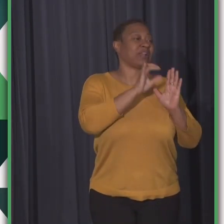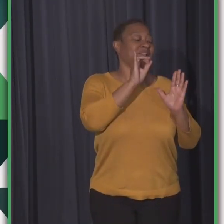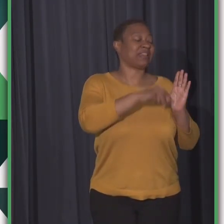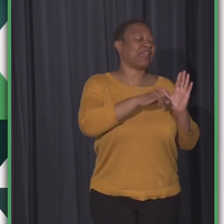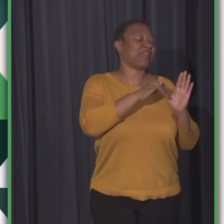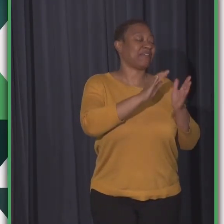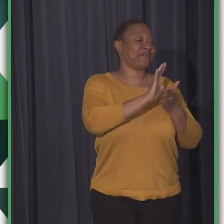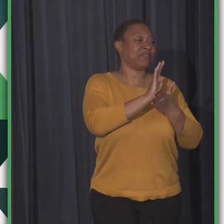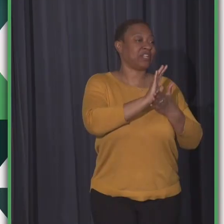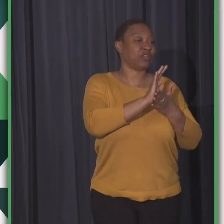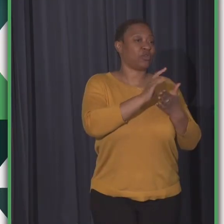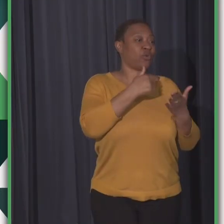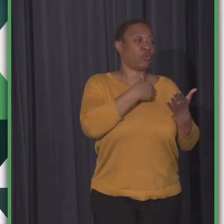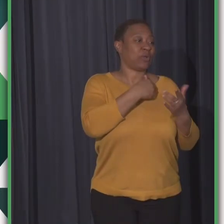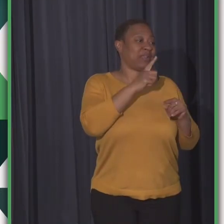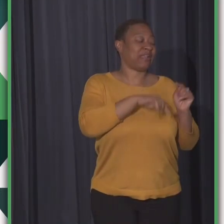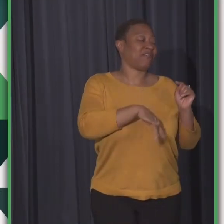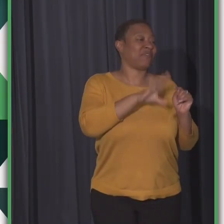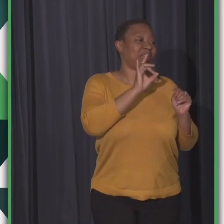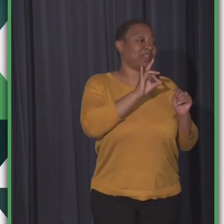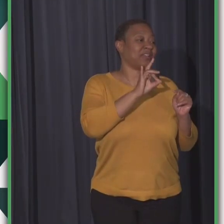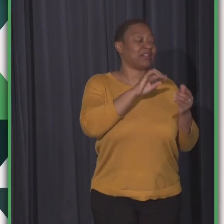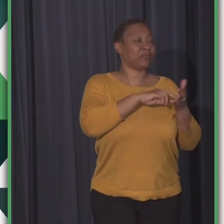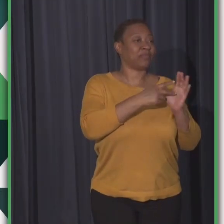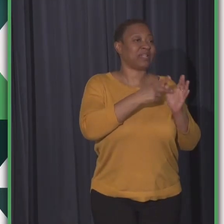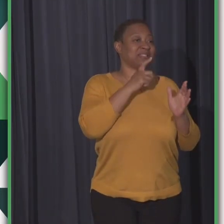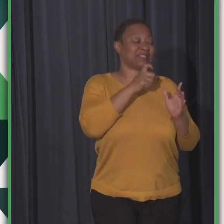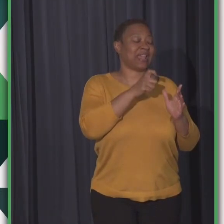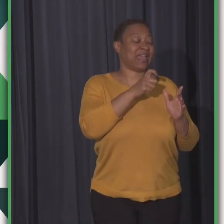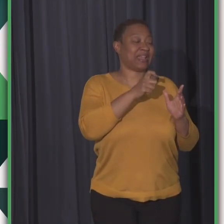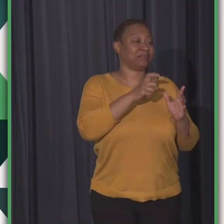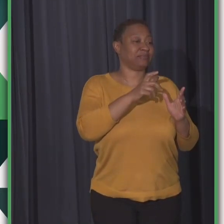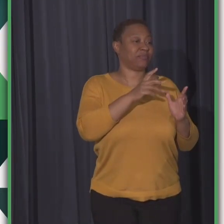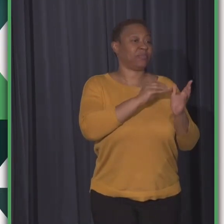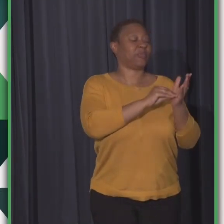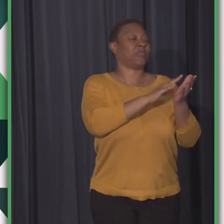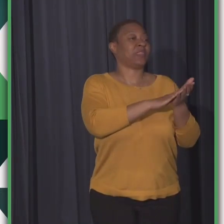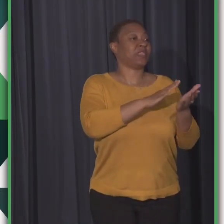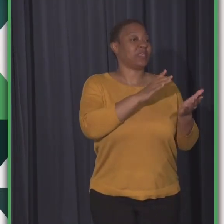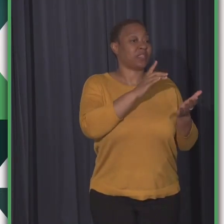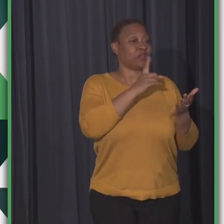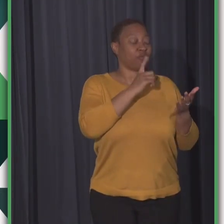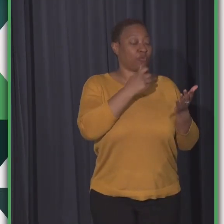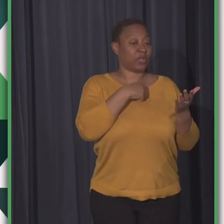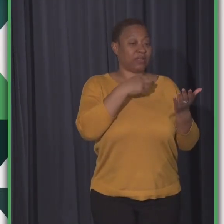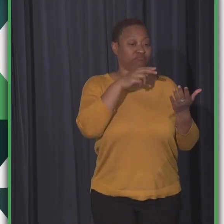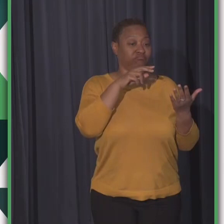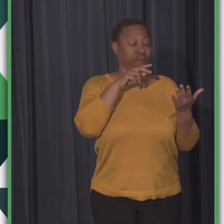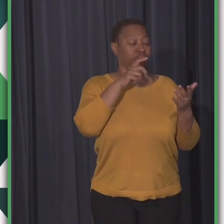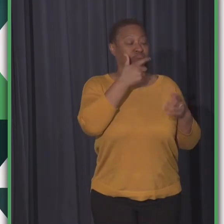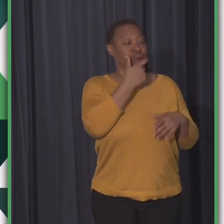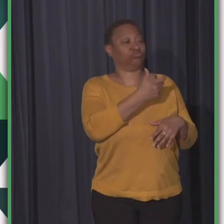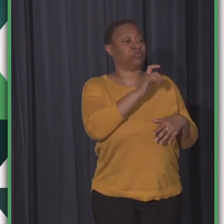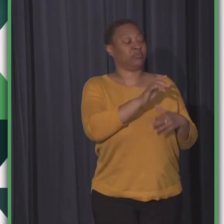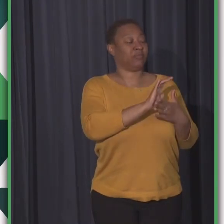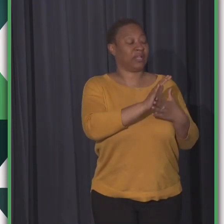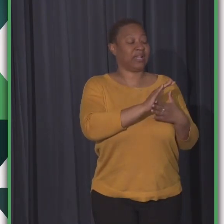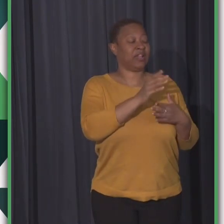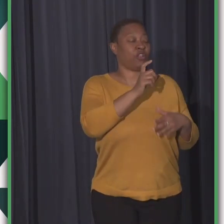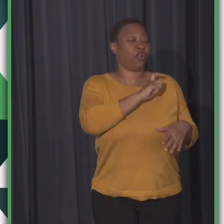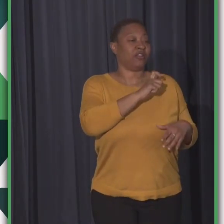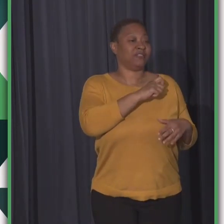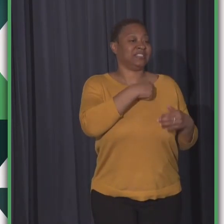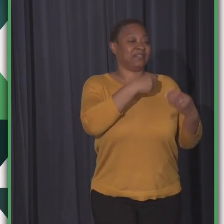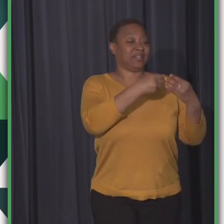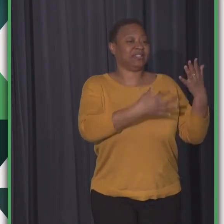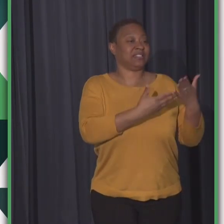can't find it, that's just an event not captured. But once we review the video, the officers have a list of things that we're